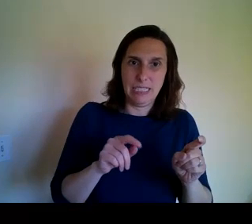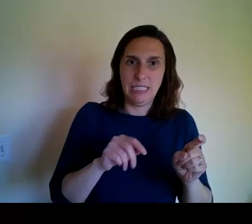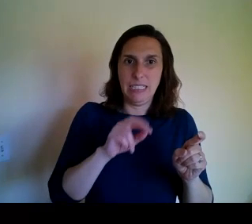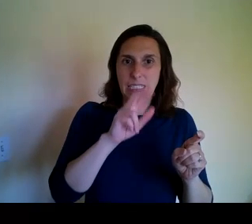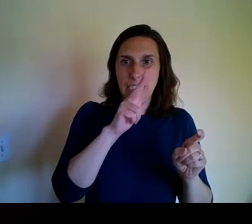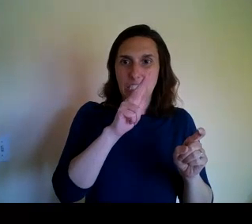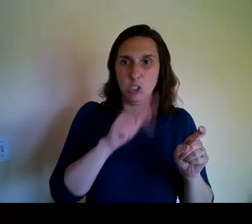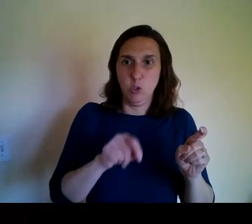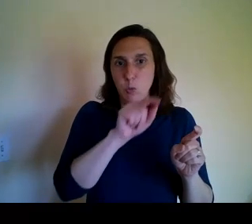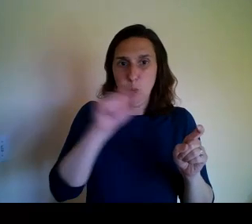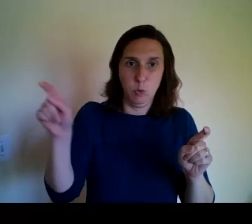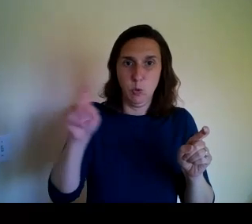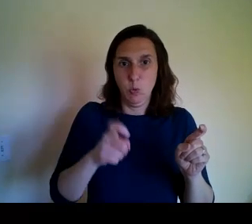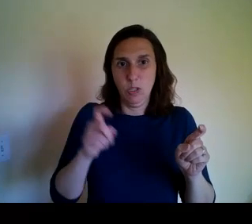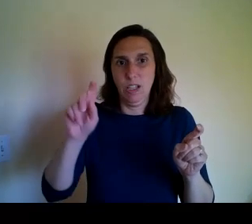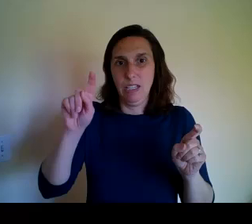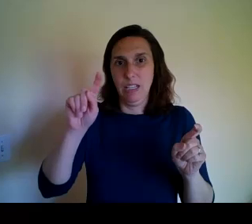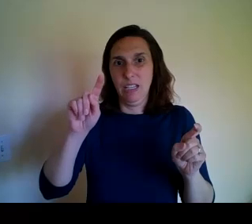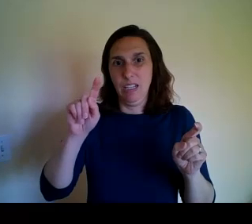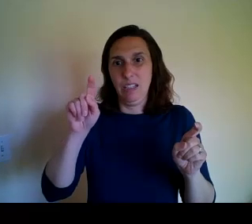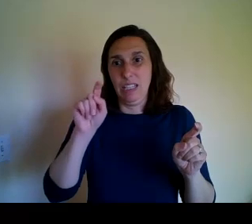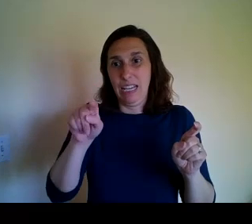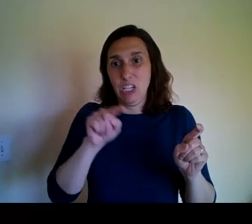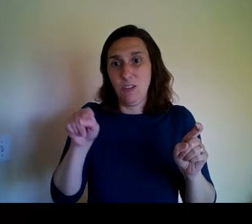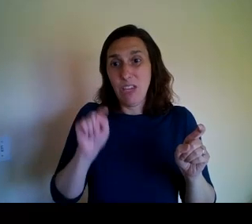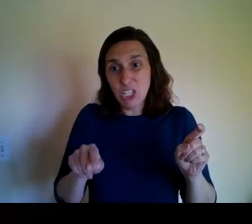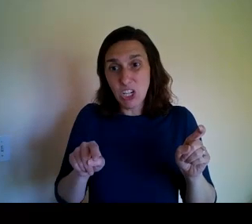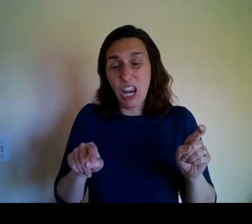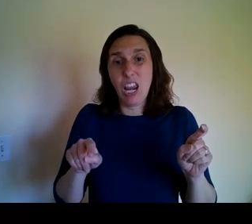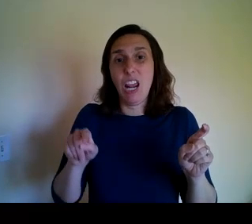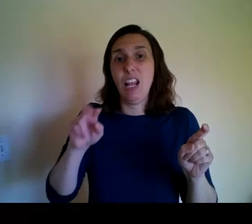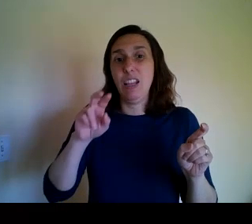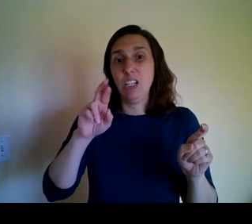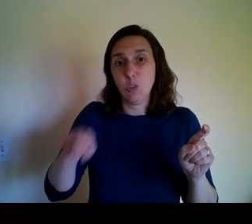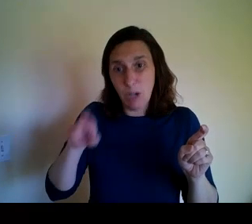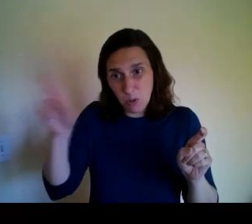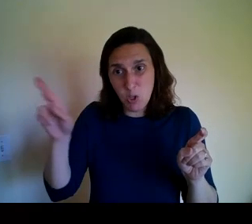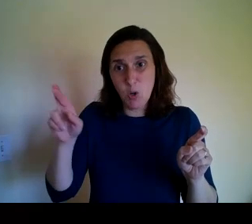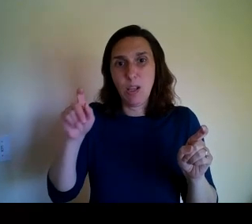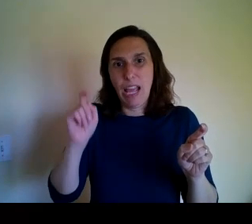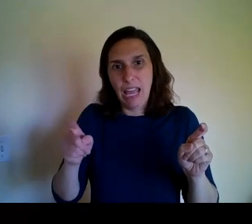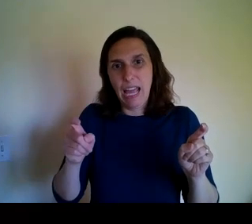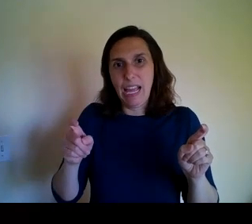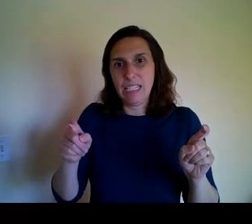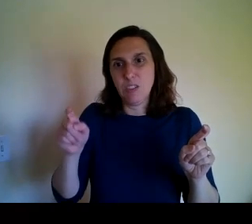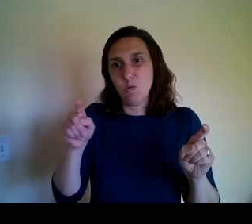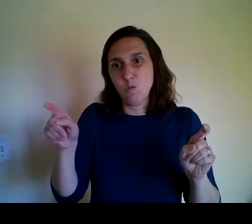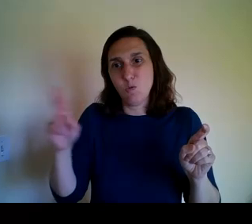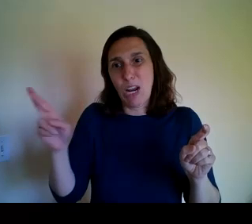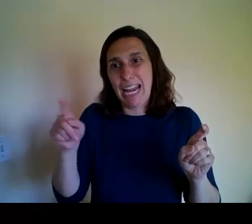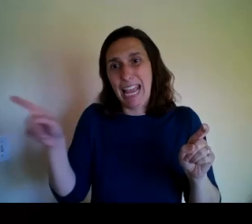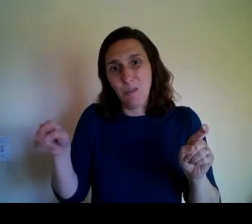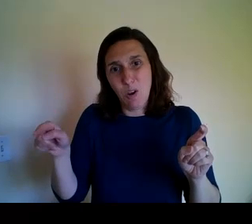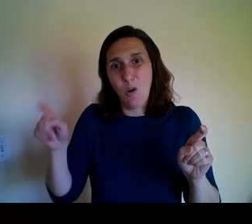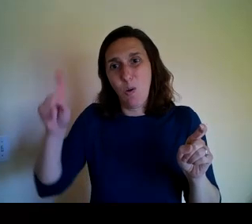But before you exit that parenthesis, you have to hit your division key, then your square root key, then your x, make sure your right arrow, and then